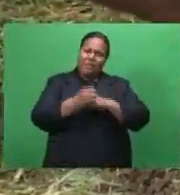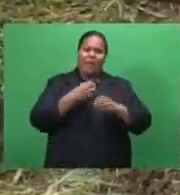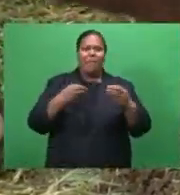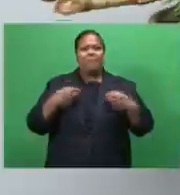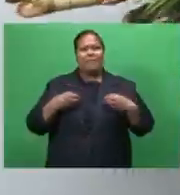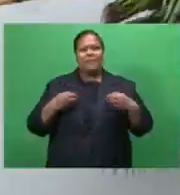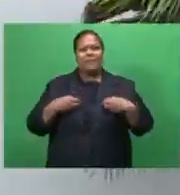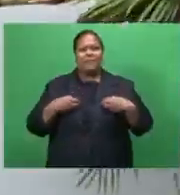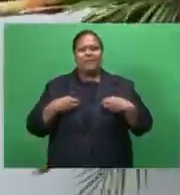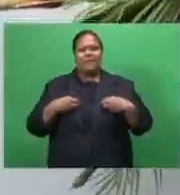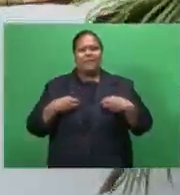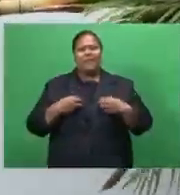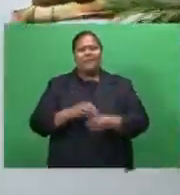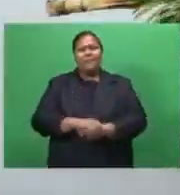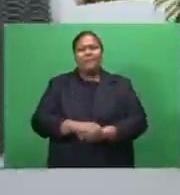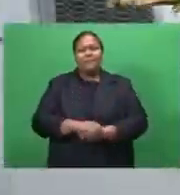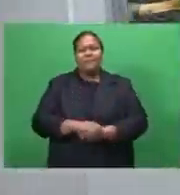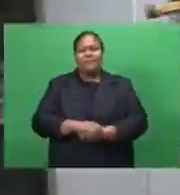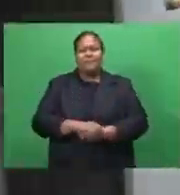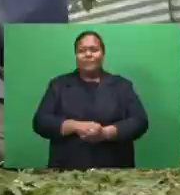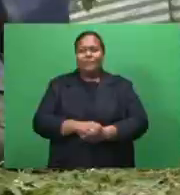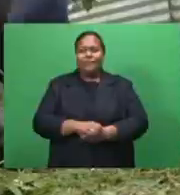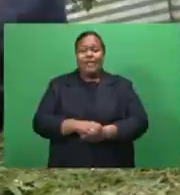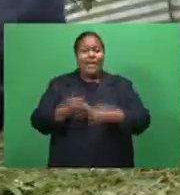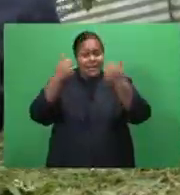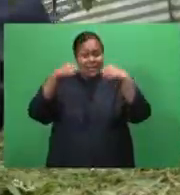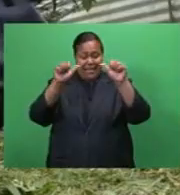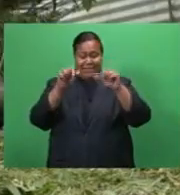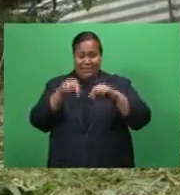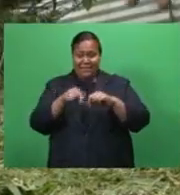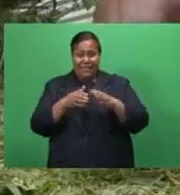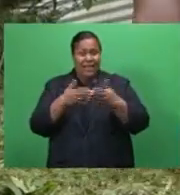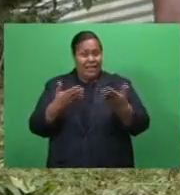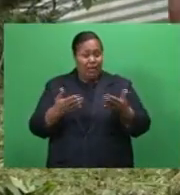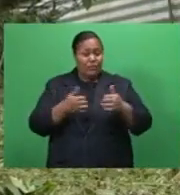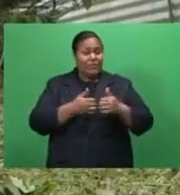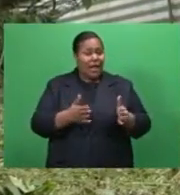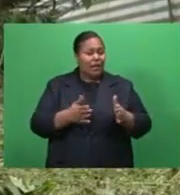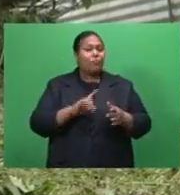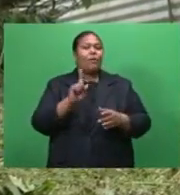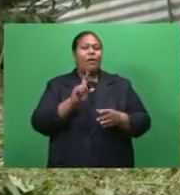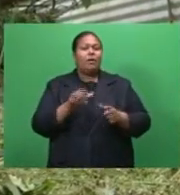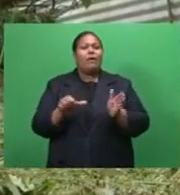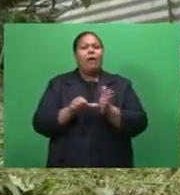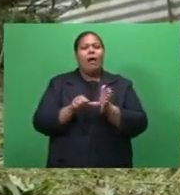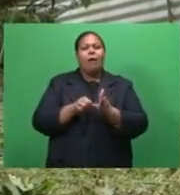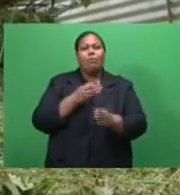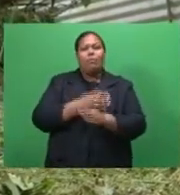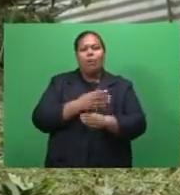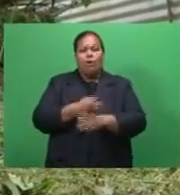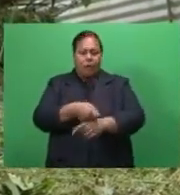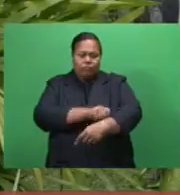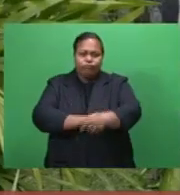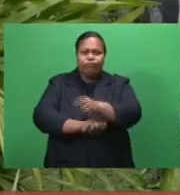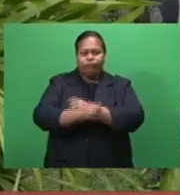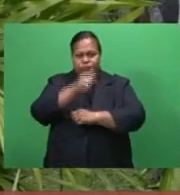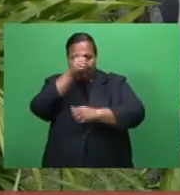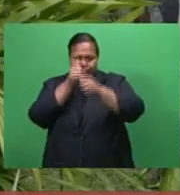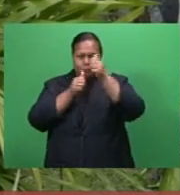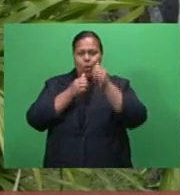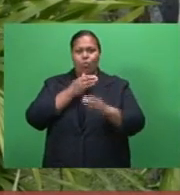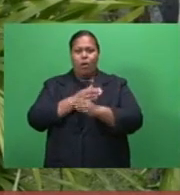living. Isora Tuva says the success of what they started is all down to hard work and perseverance of each member.